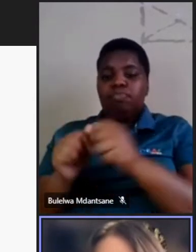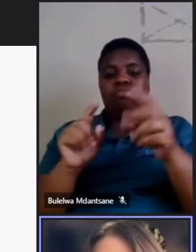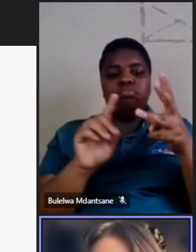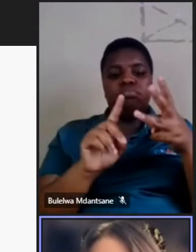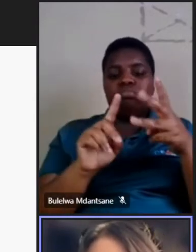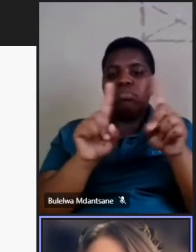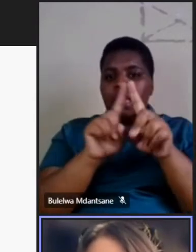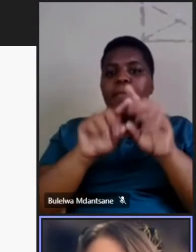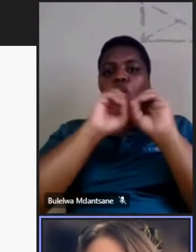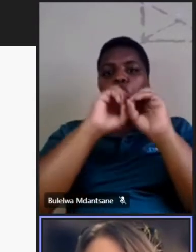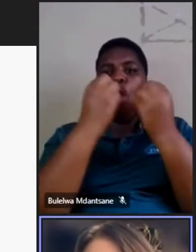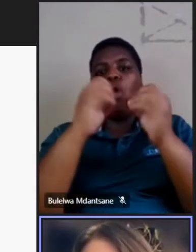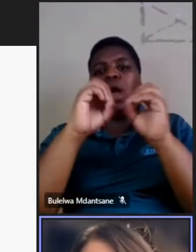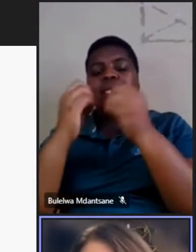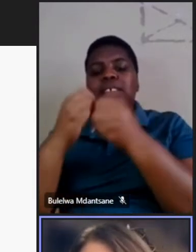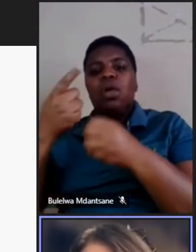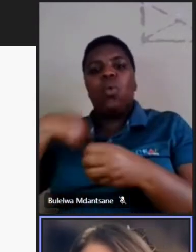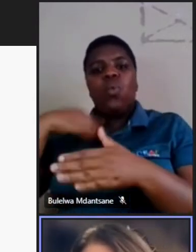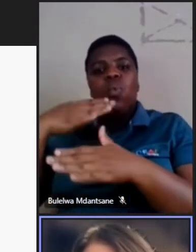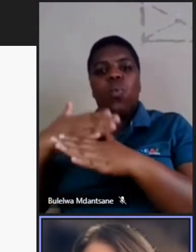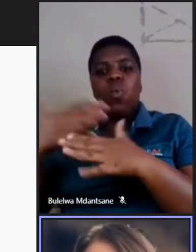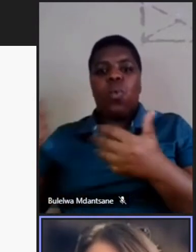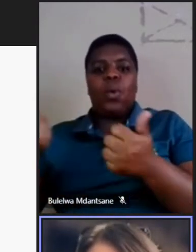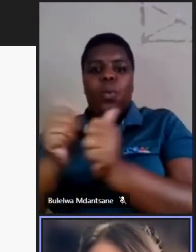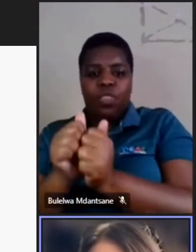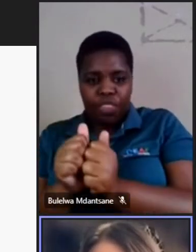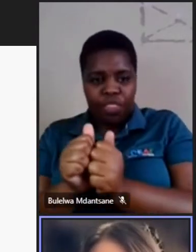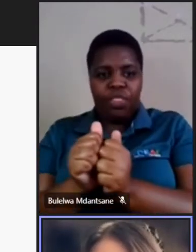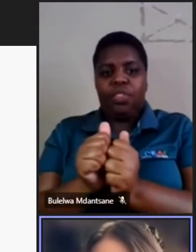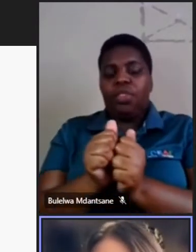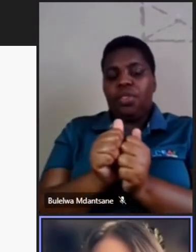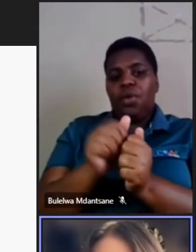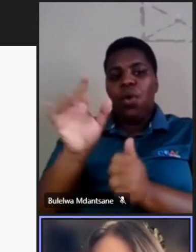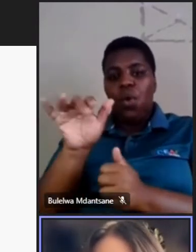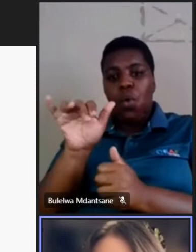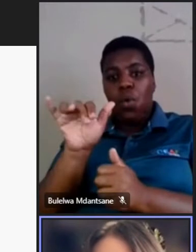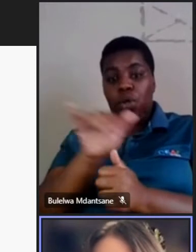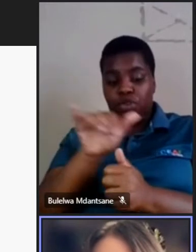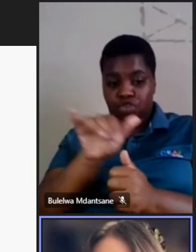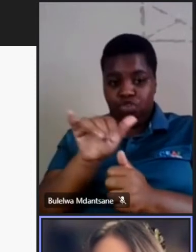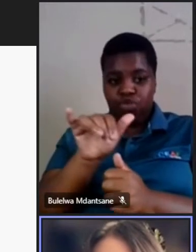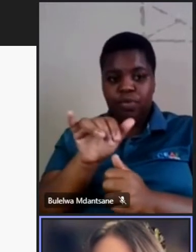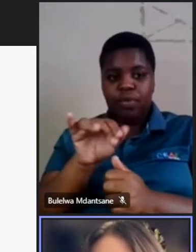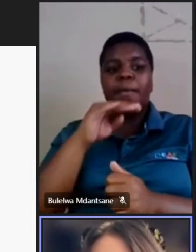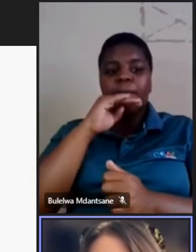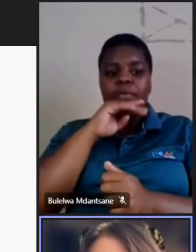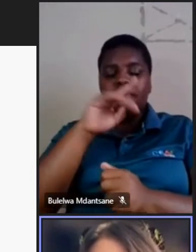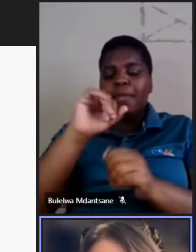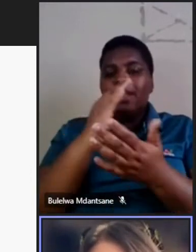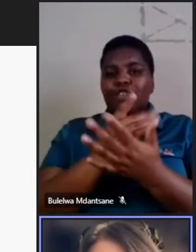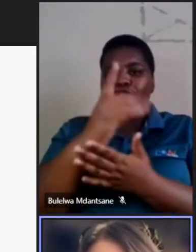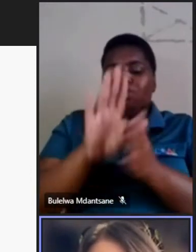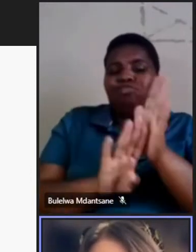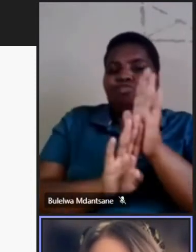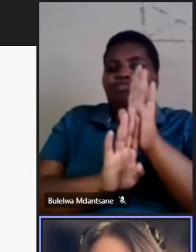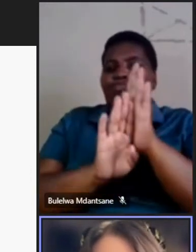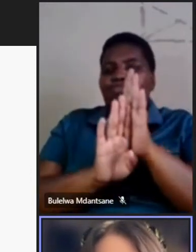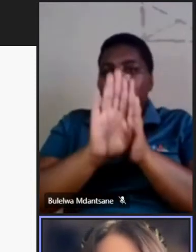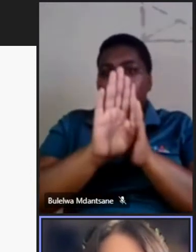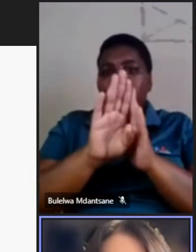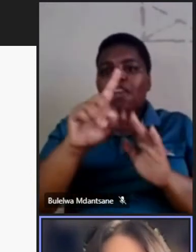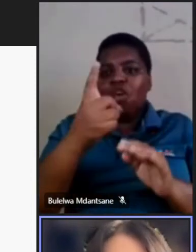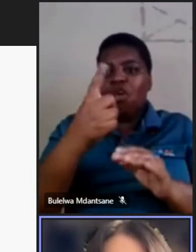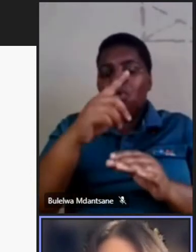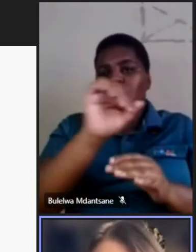therefore go and share it with their communities and networks of adolescent girls and young women, therefore increasing the reach of the guide.